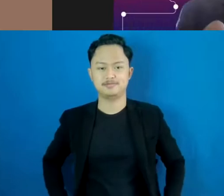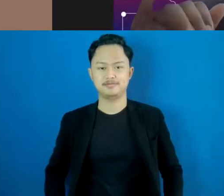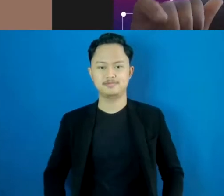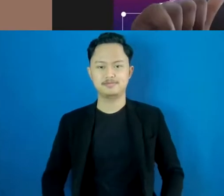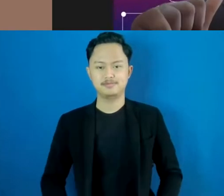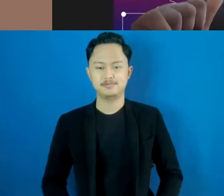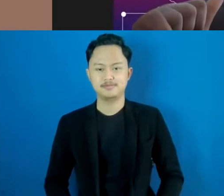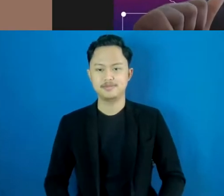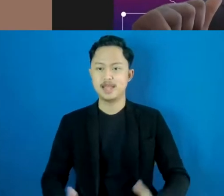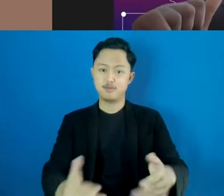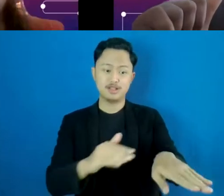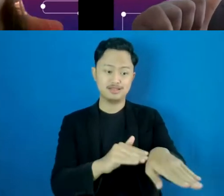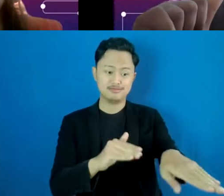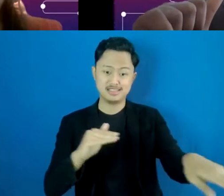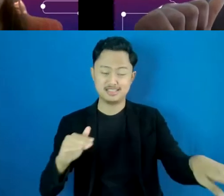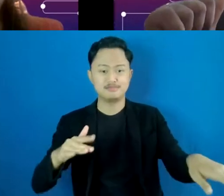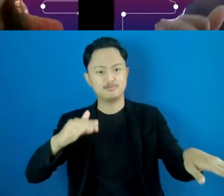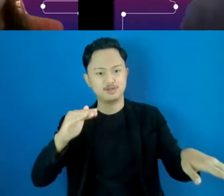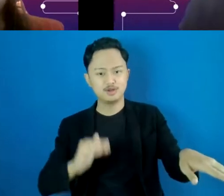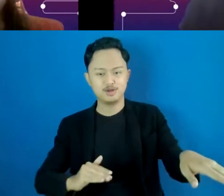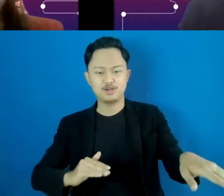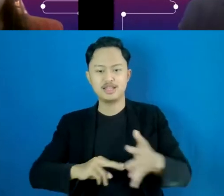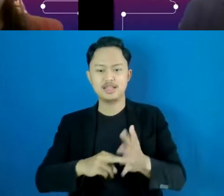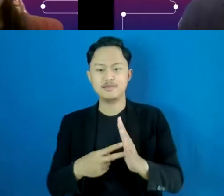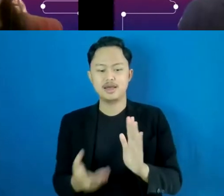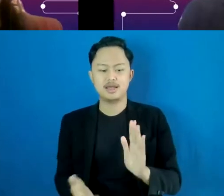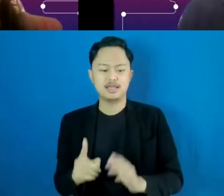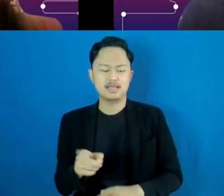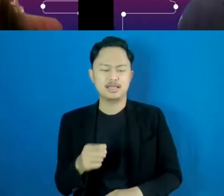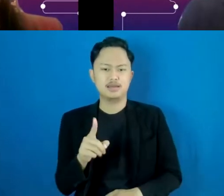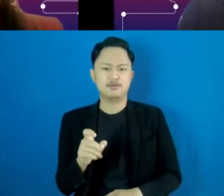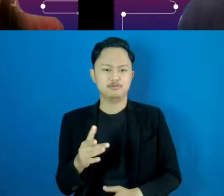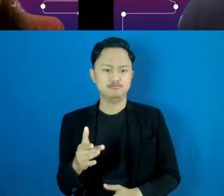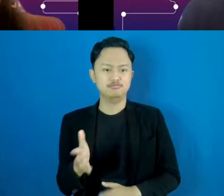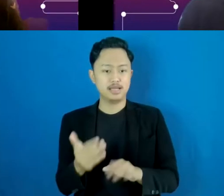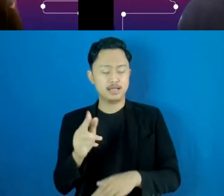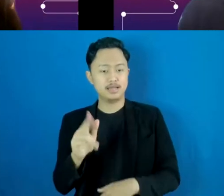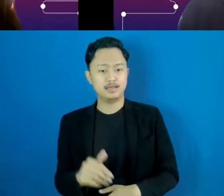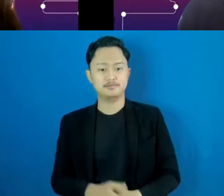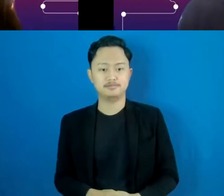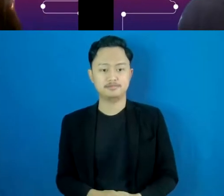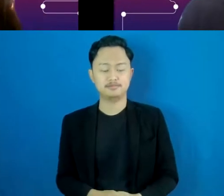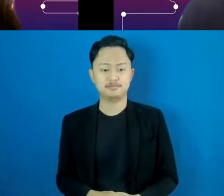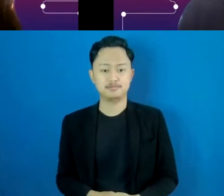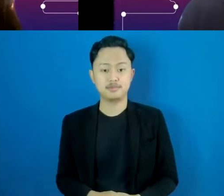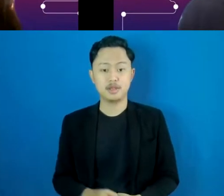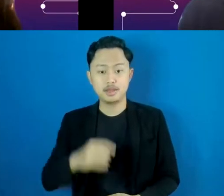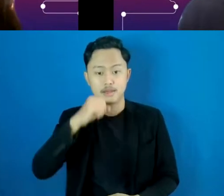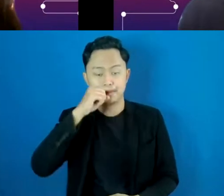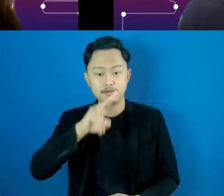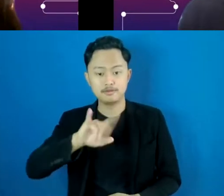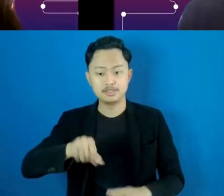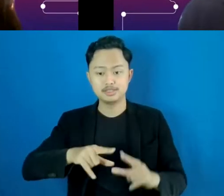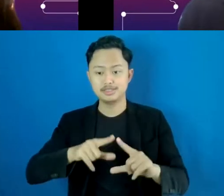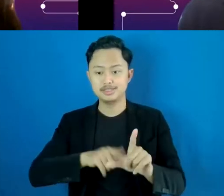the traffic on the roads also. So we recommend to go for AC buses itself. So Mr. Vijay, there's a question from one of